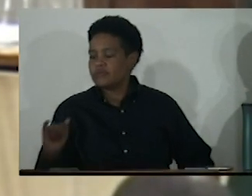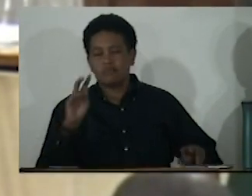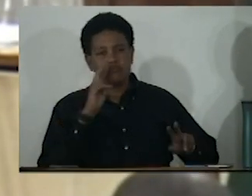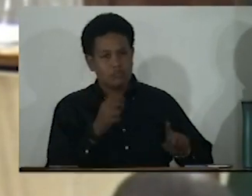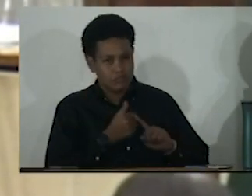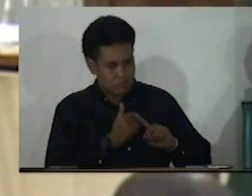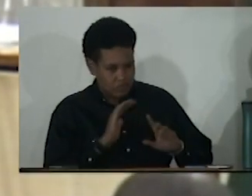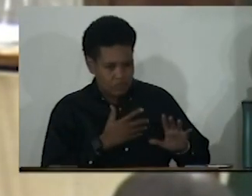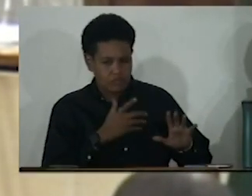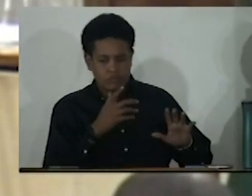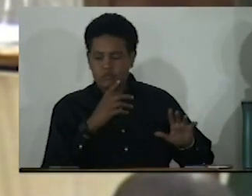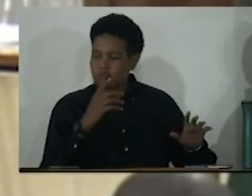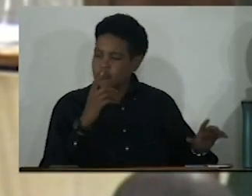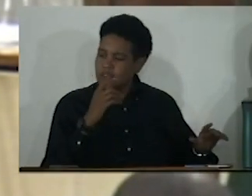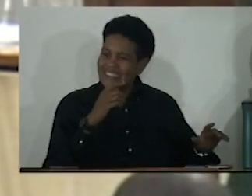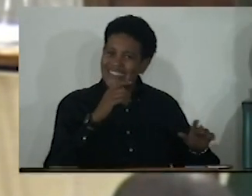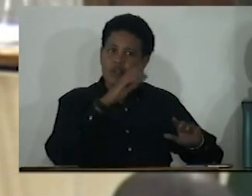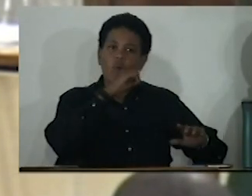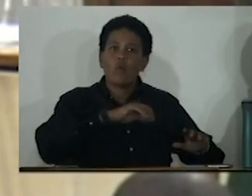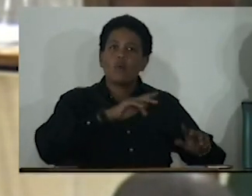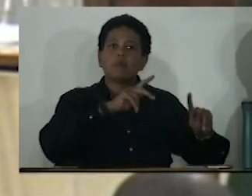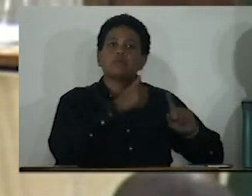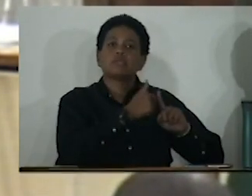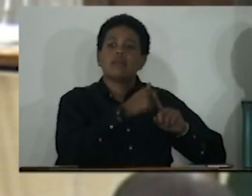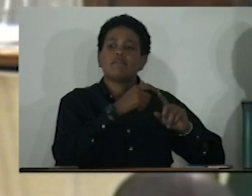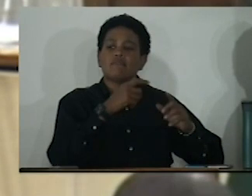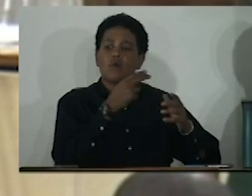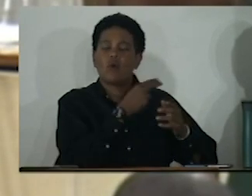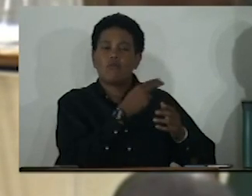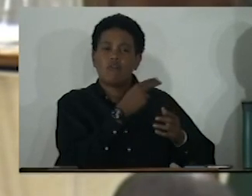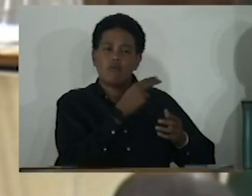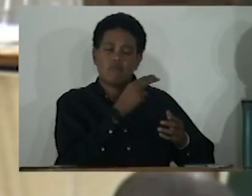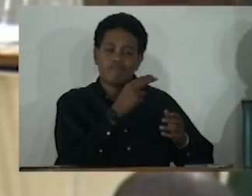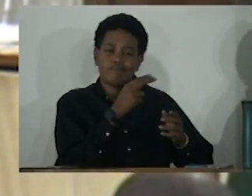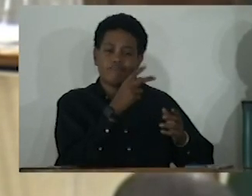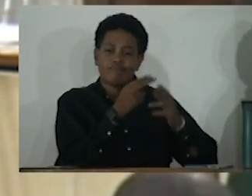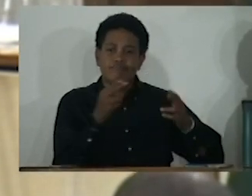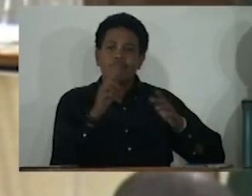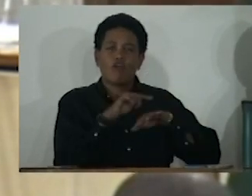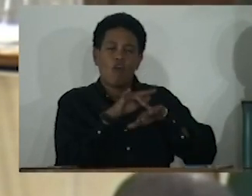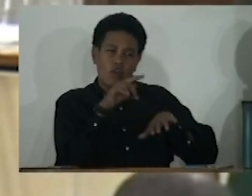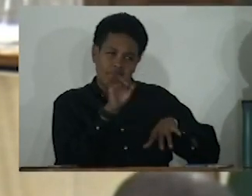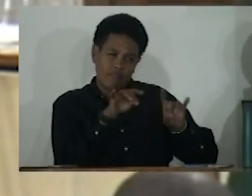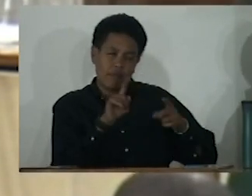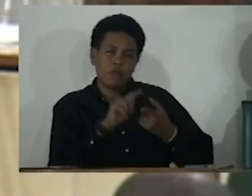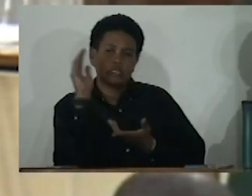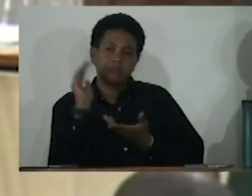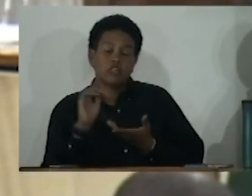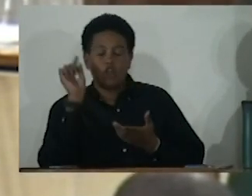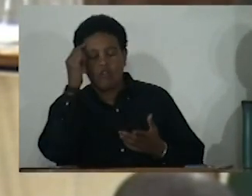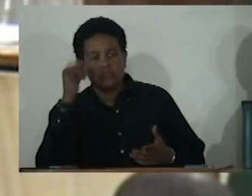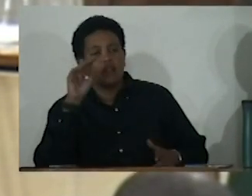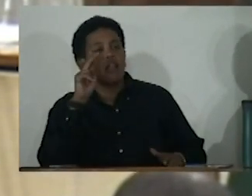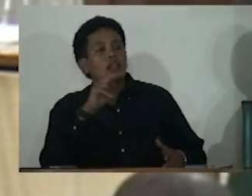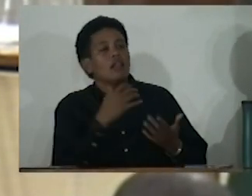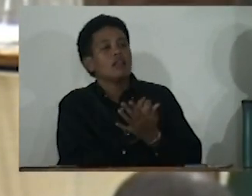and infirmaries, to ensure early detection and mitigation. The government is still seized with the